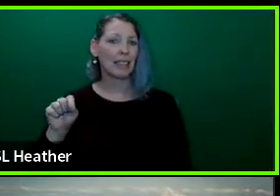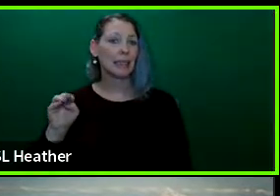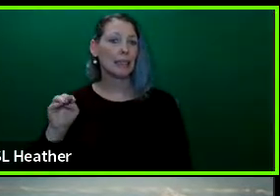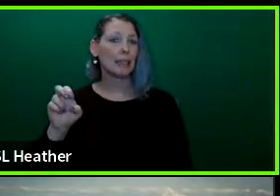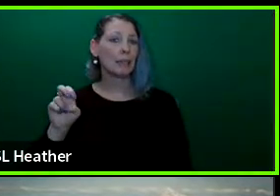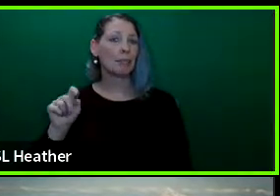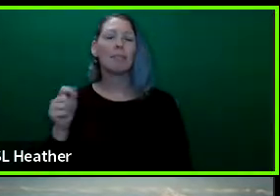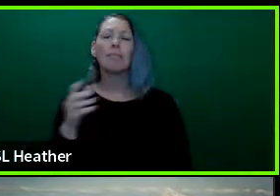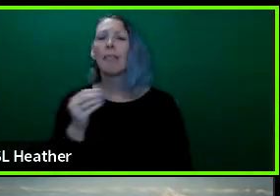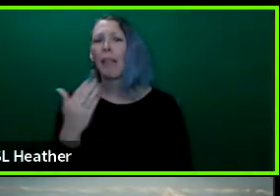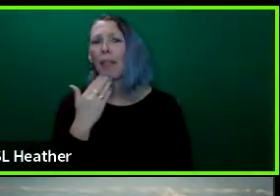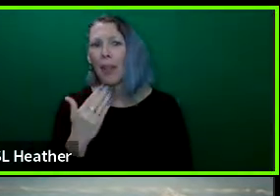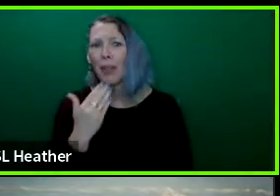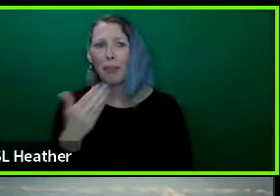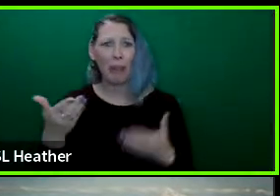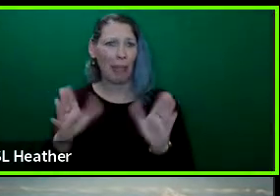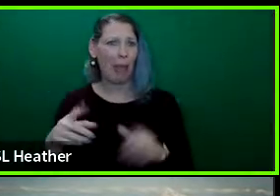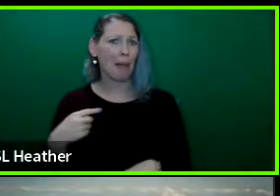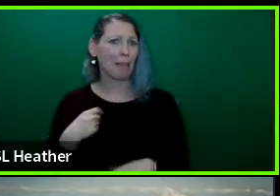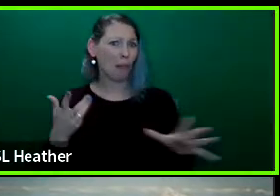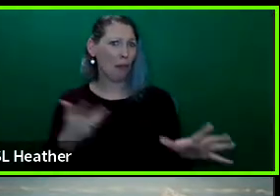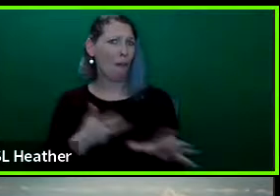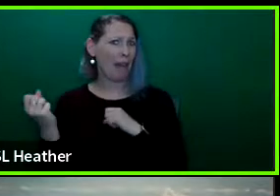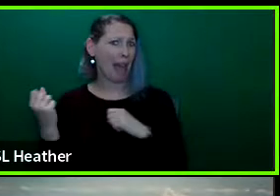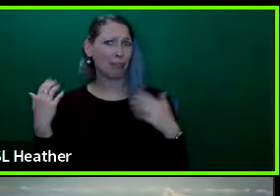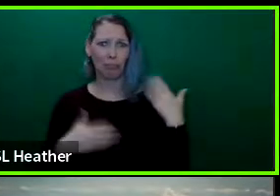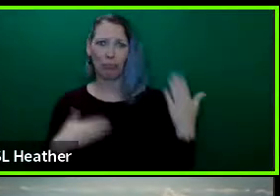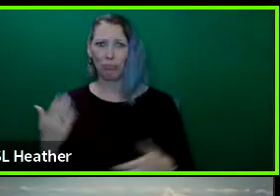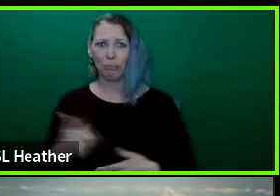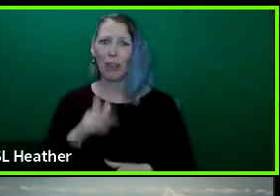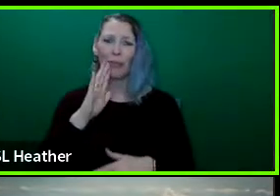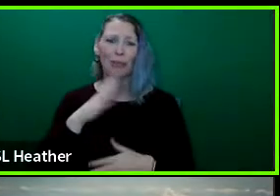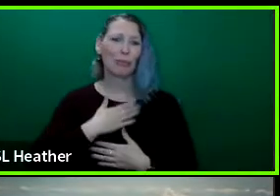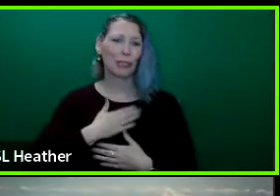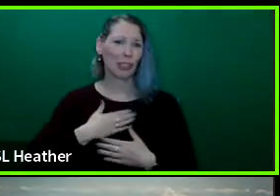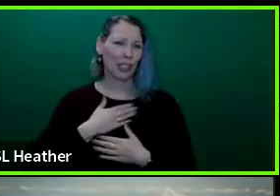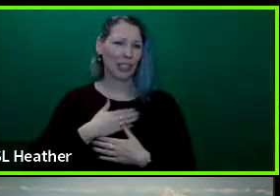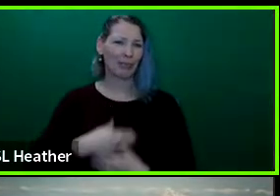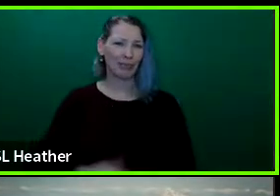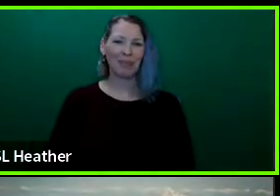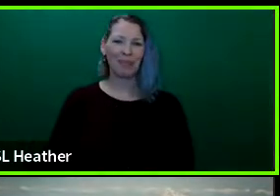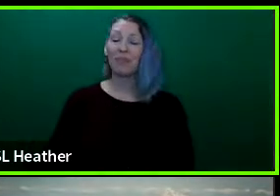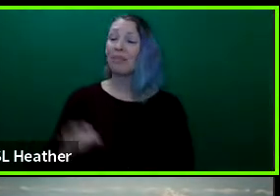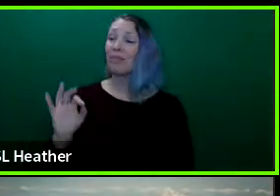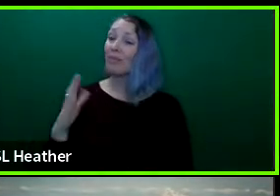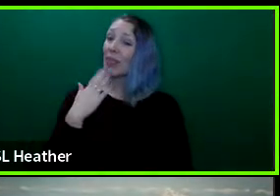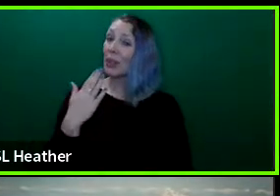And thank you for allowing me to go fast. I appreciate that. Thank you, John.